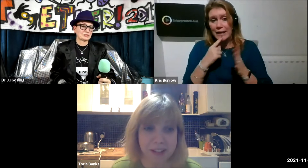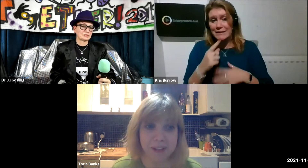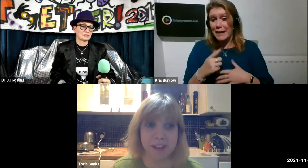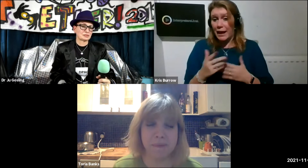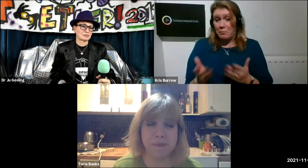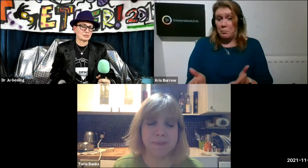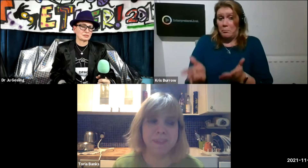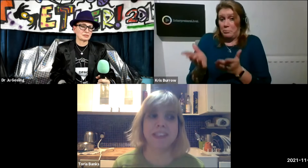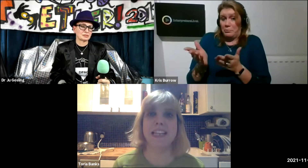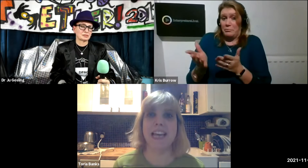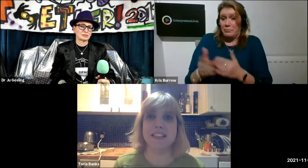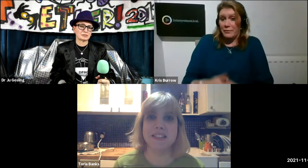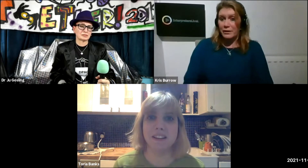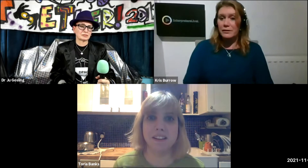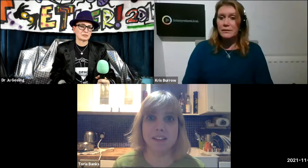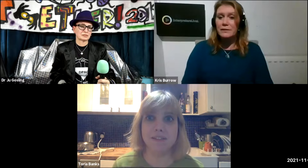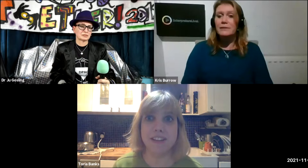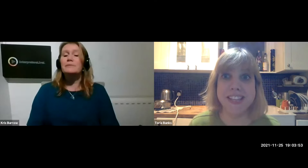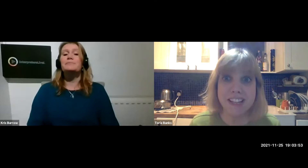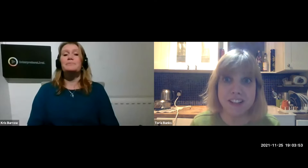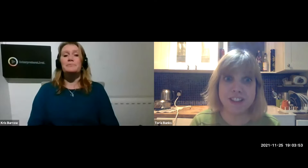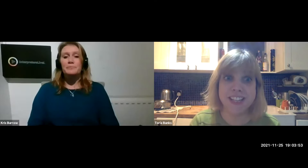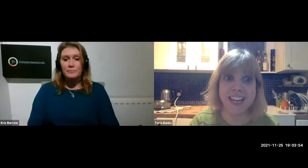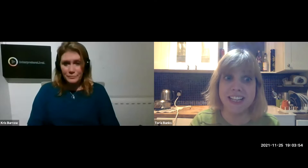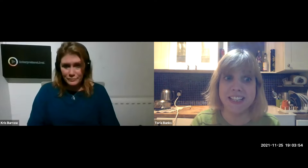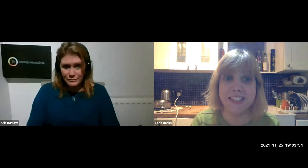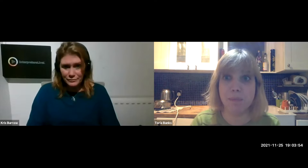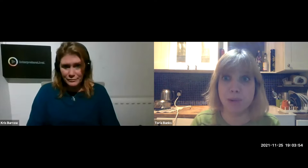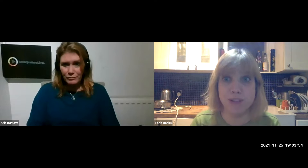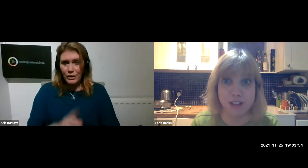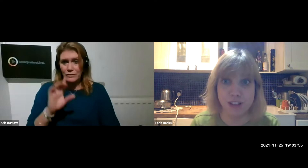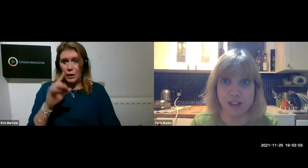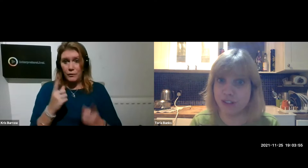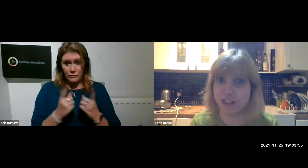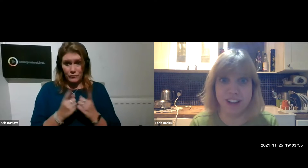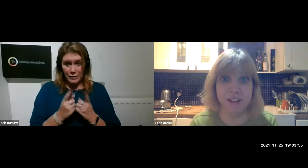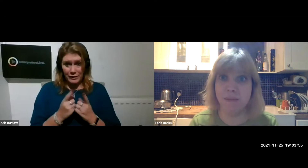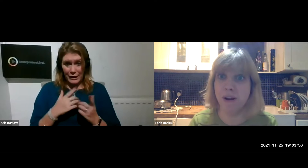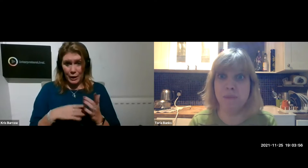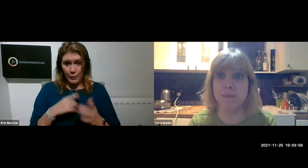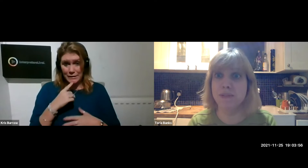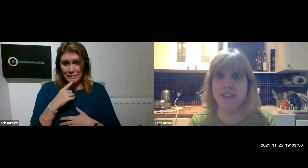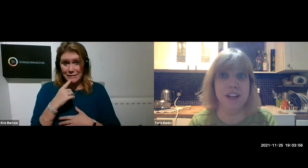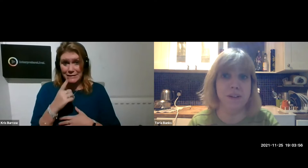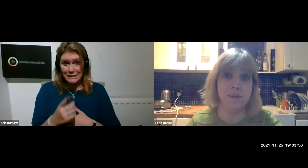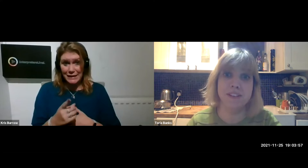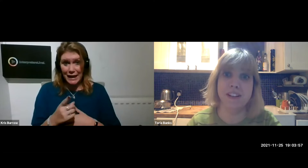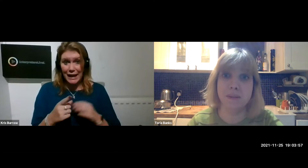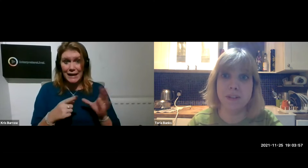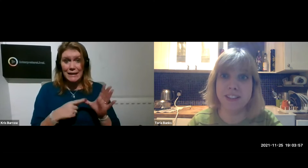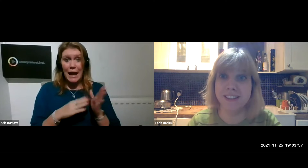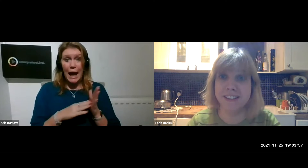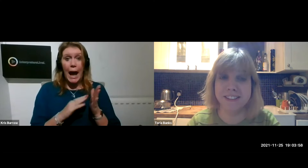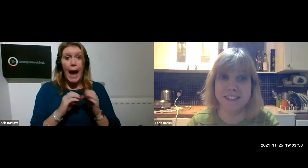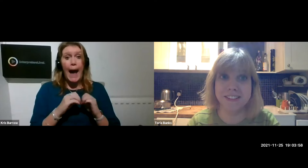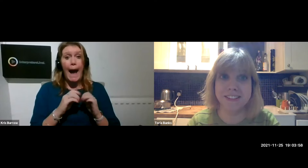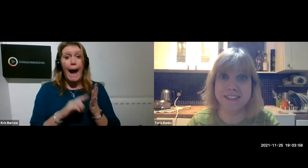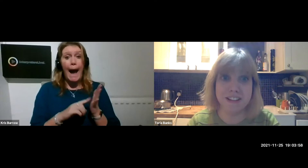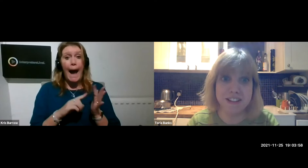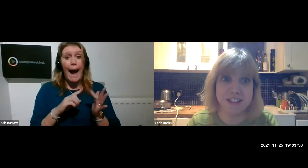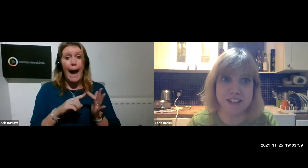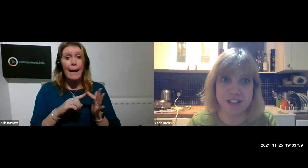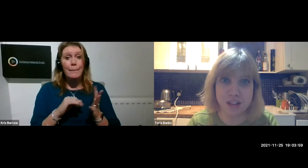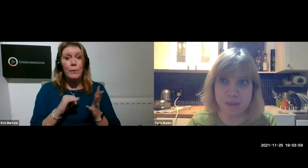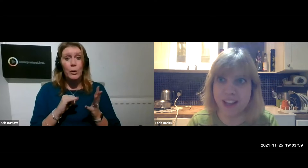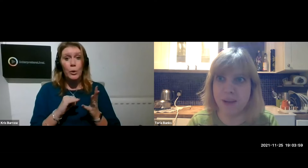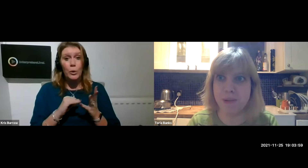okay, so yes. First thing I should say is Amble's scoos. I'm no